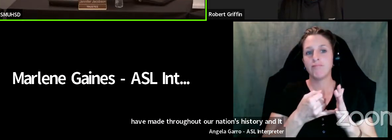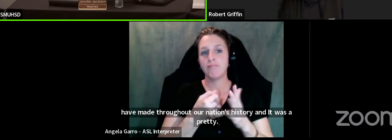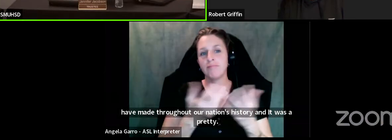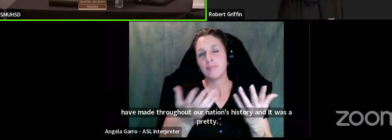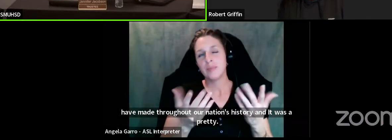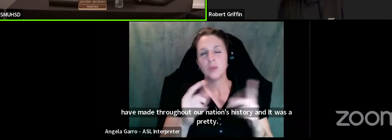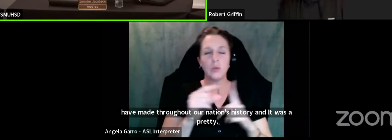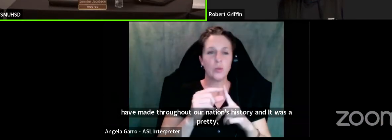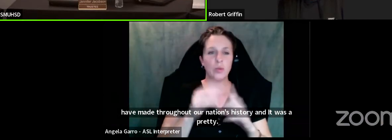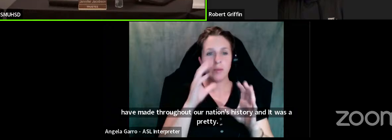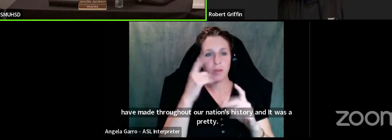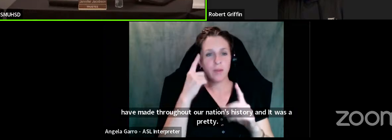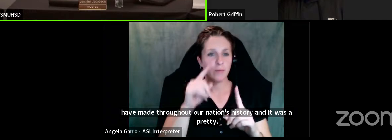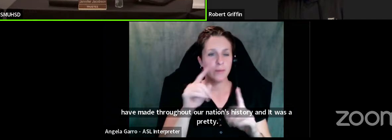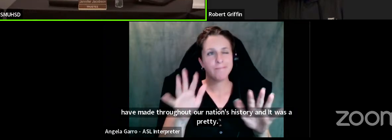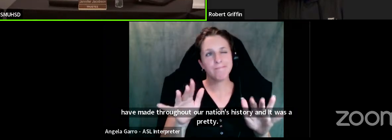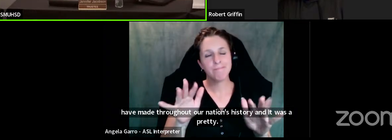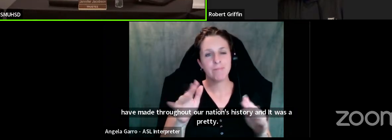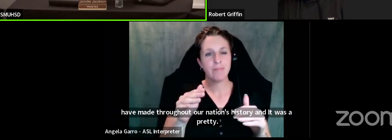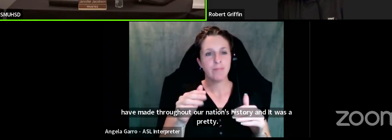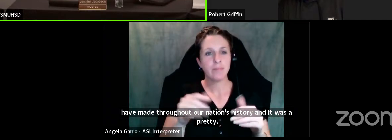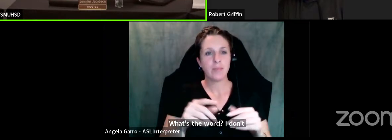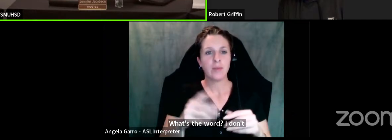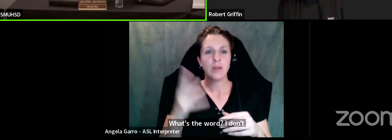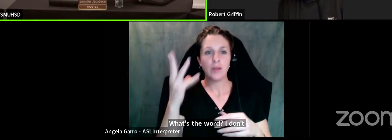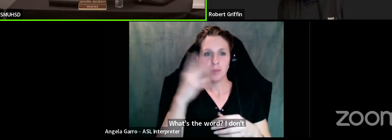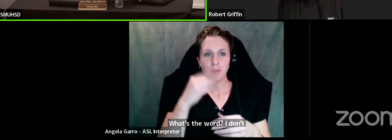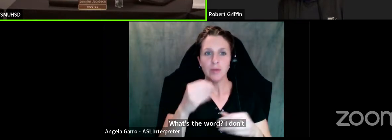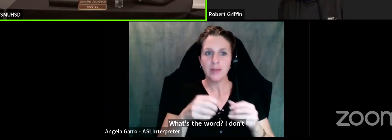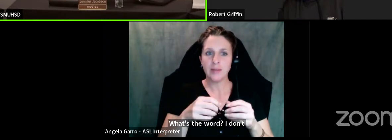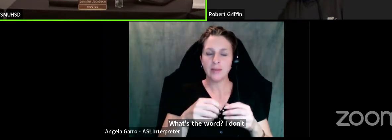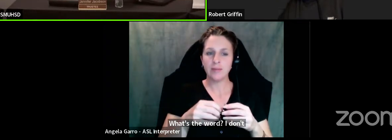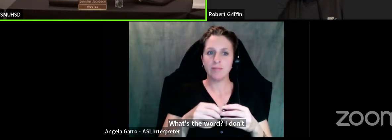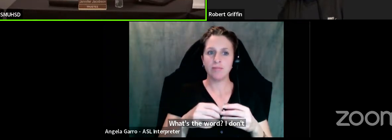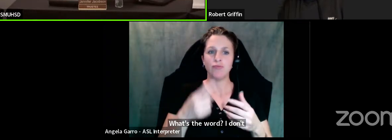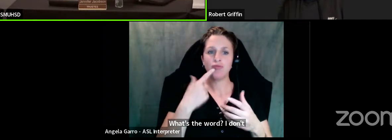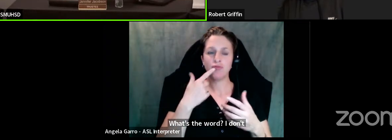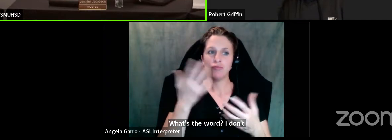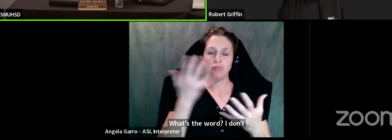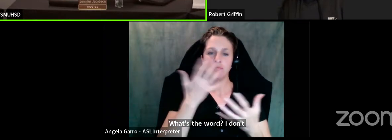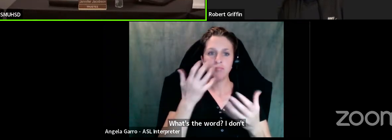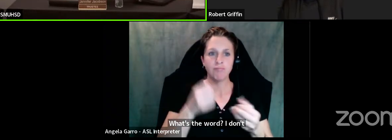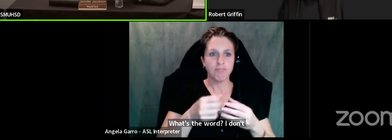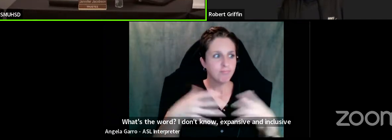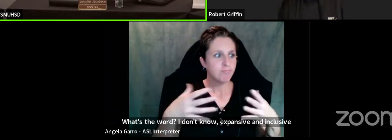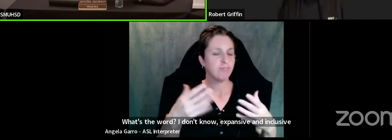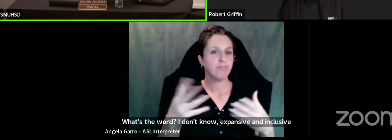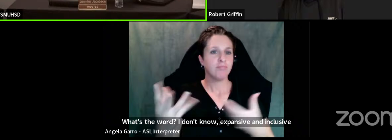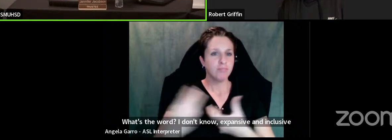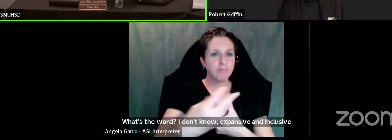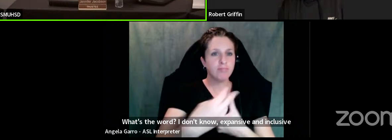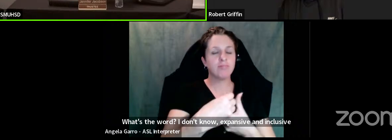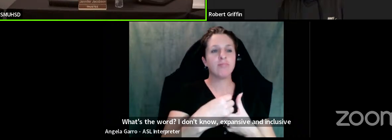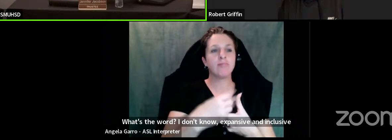what's the word? I don't know, expansive and inclusive summary. However, if I can just give